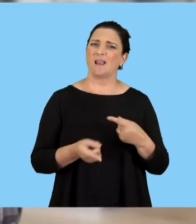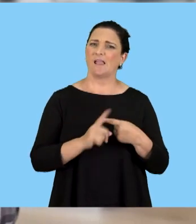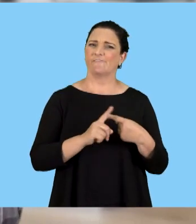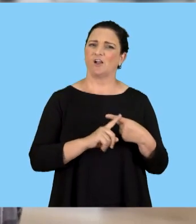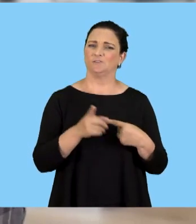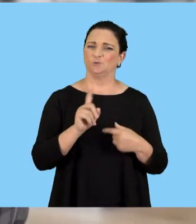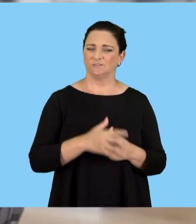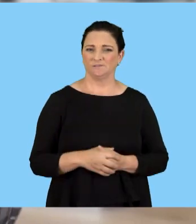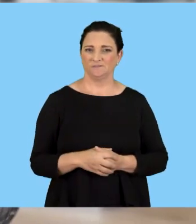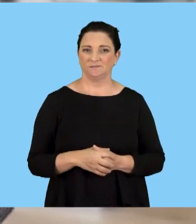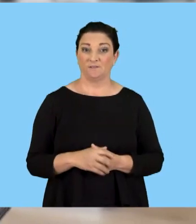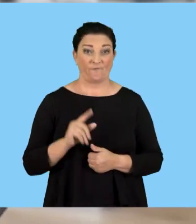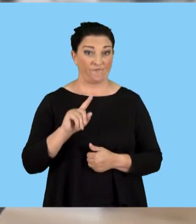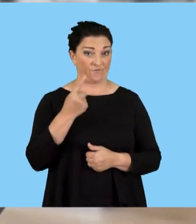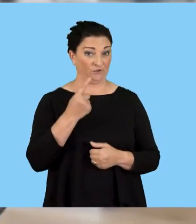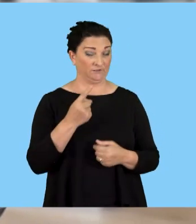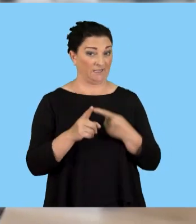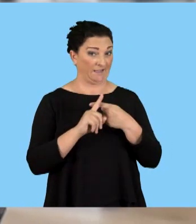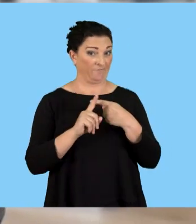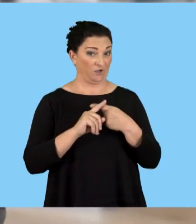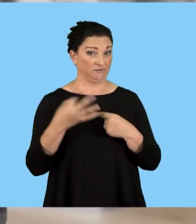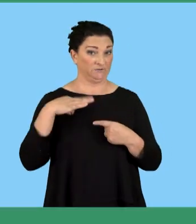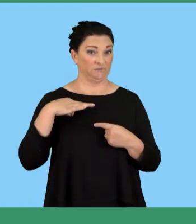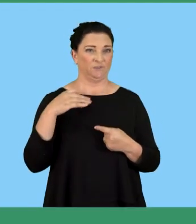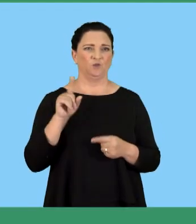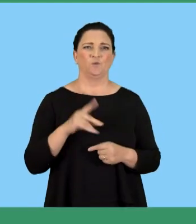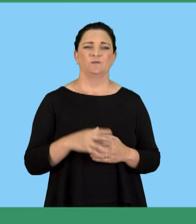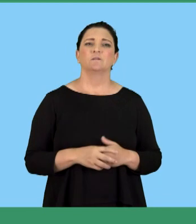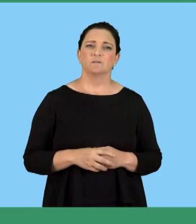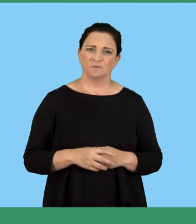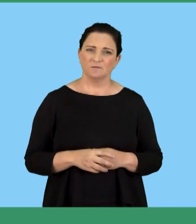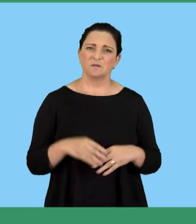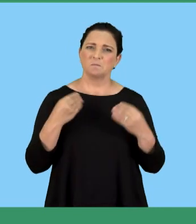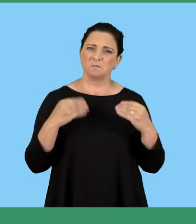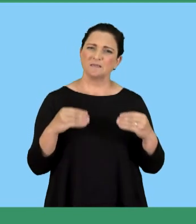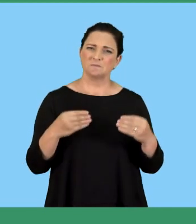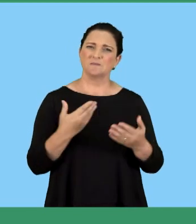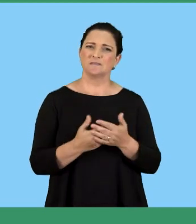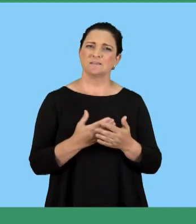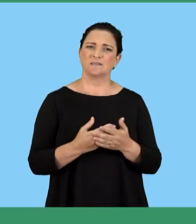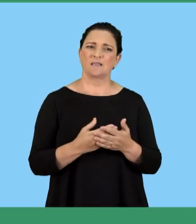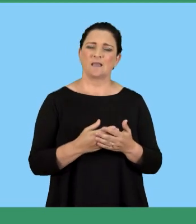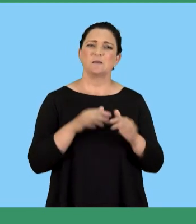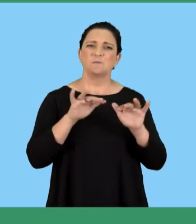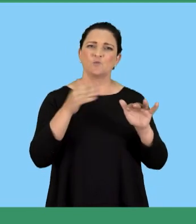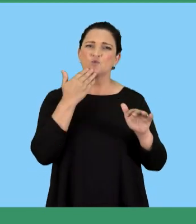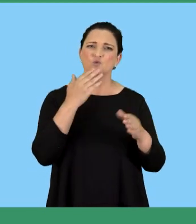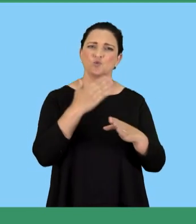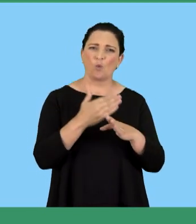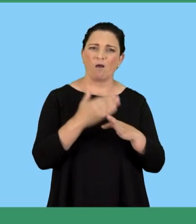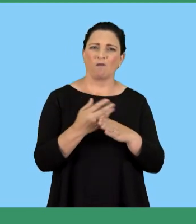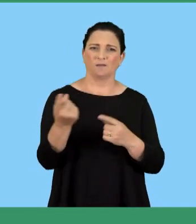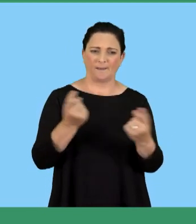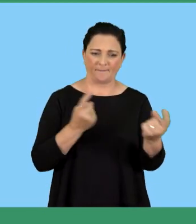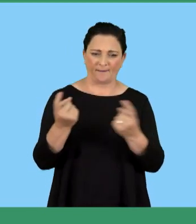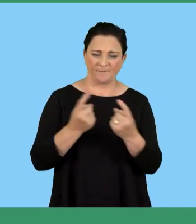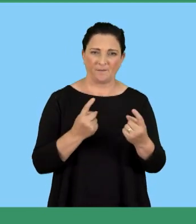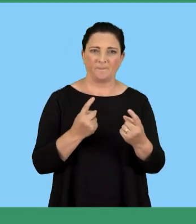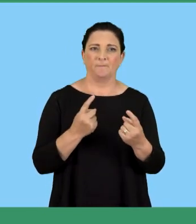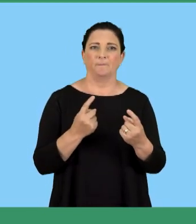the business. To say when a business is contributing money to the community, what are the advantages? And when the business